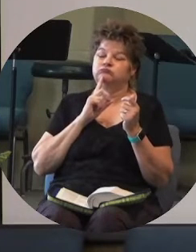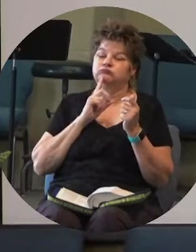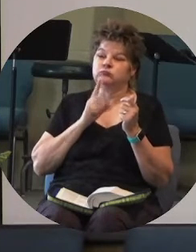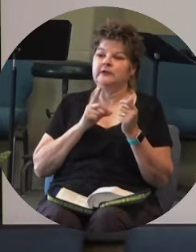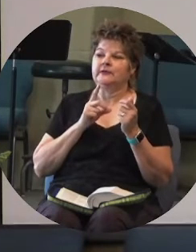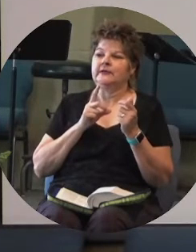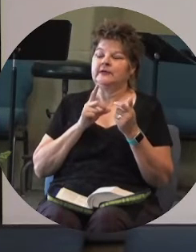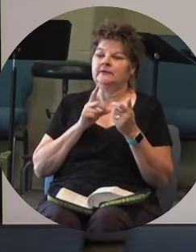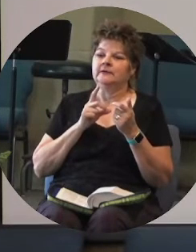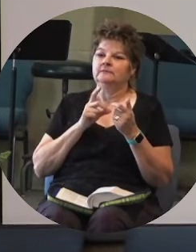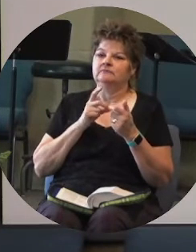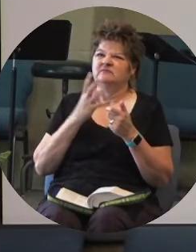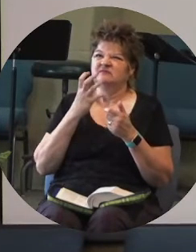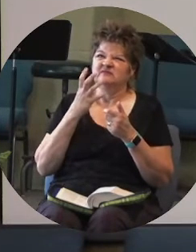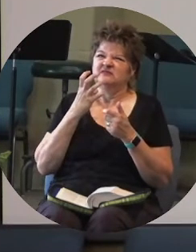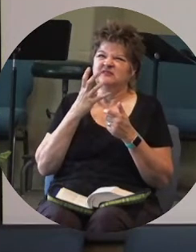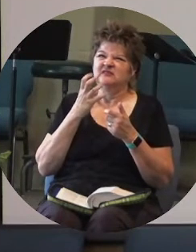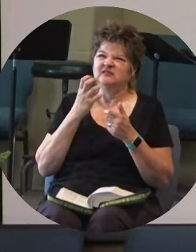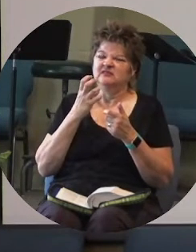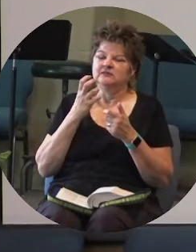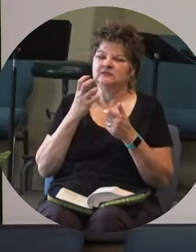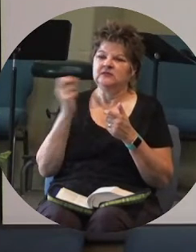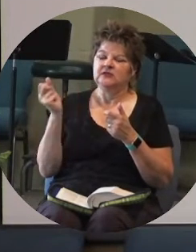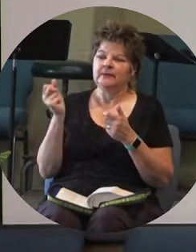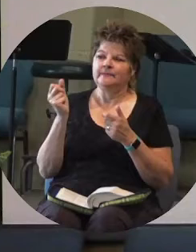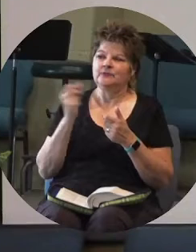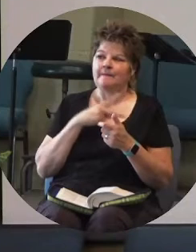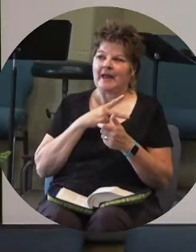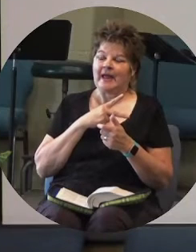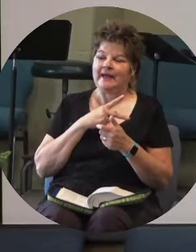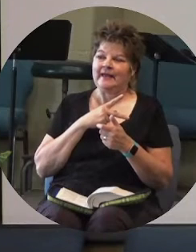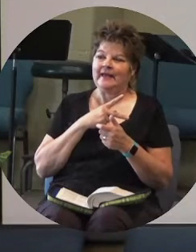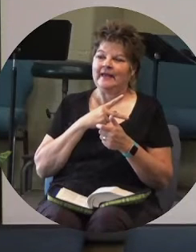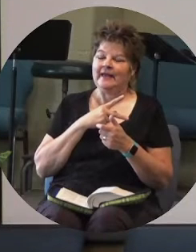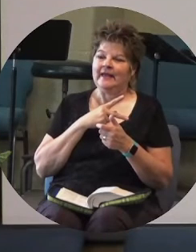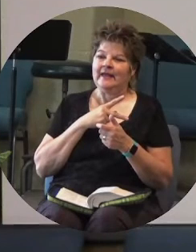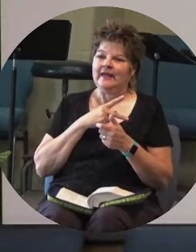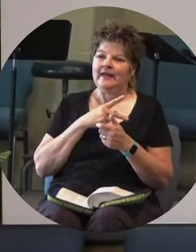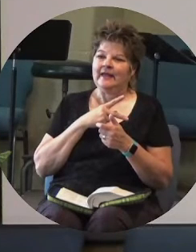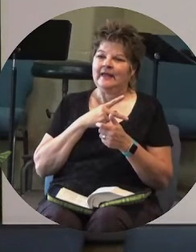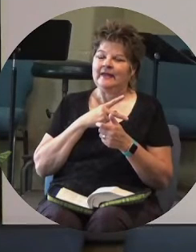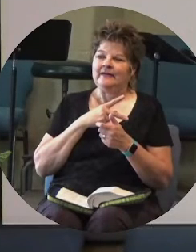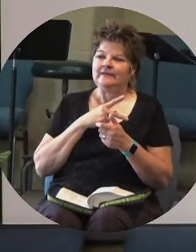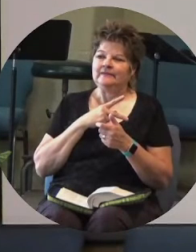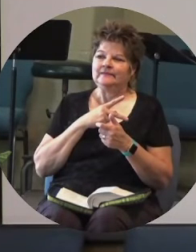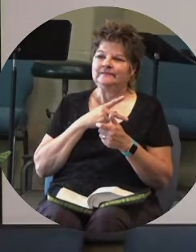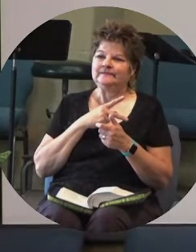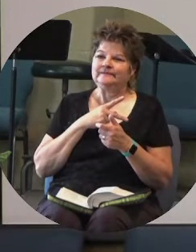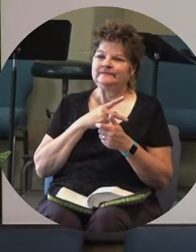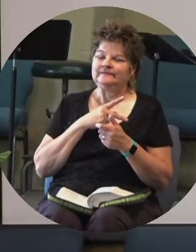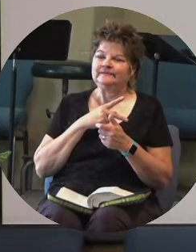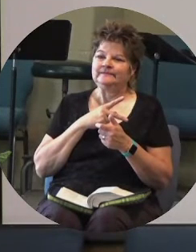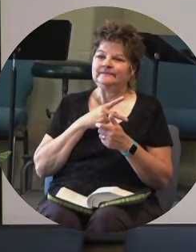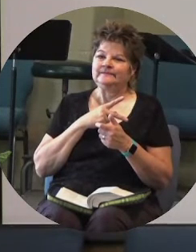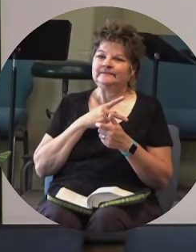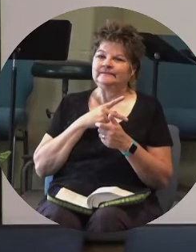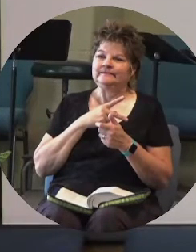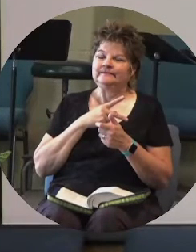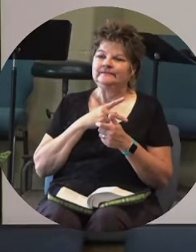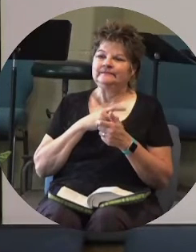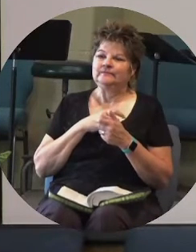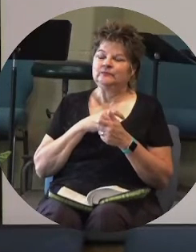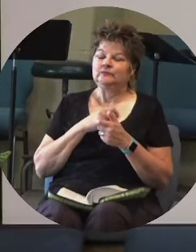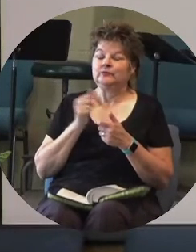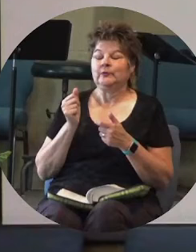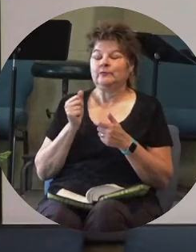being annoyed comes back to bite him, to haunt him, if you